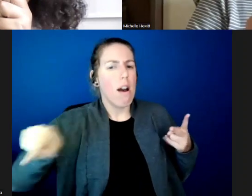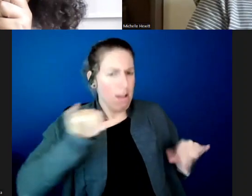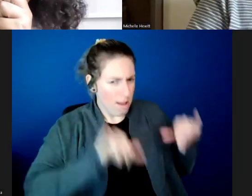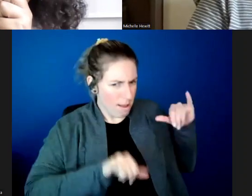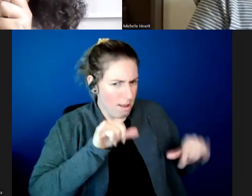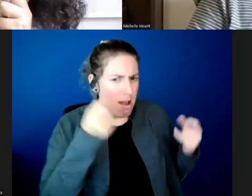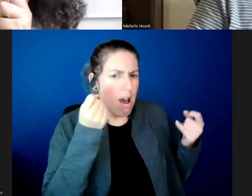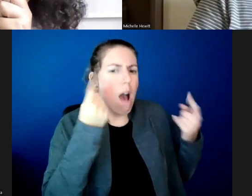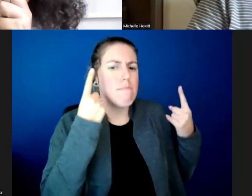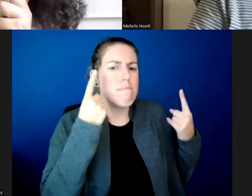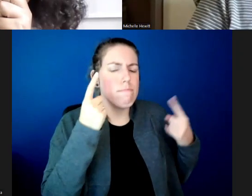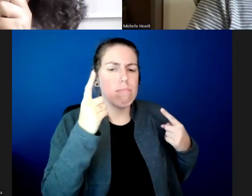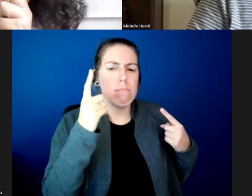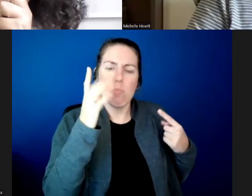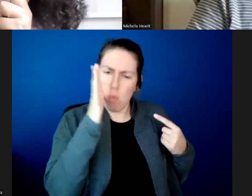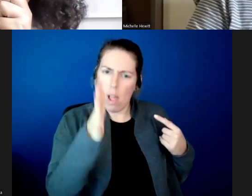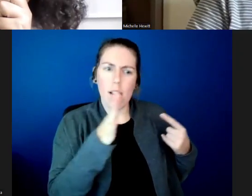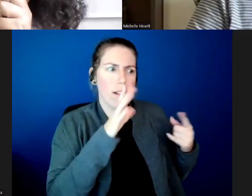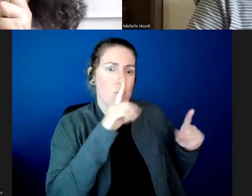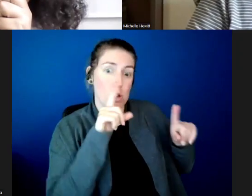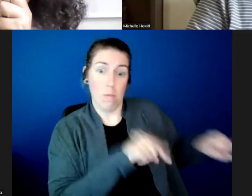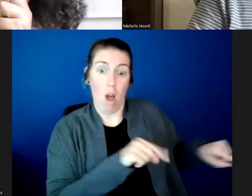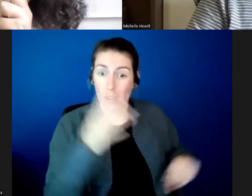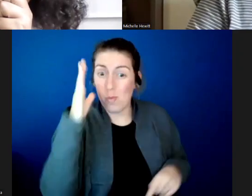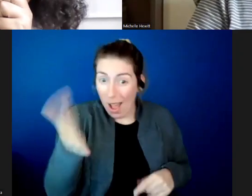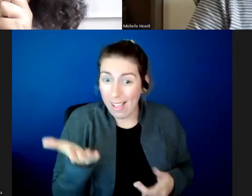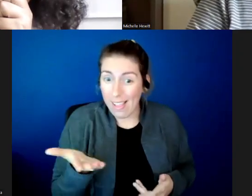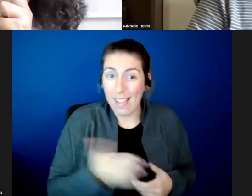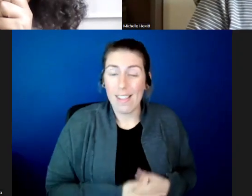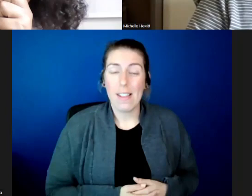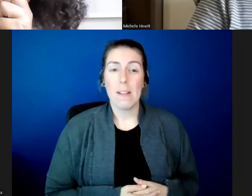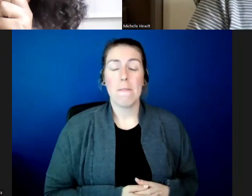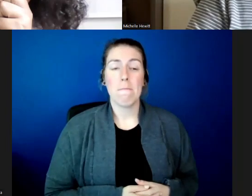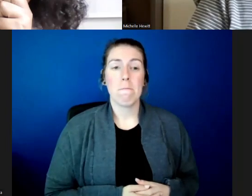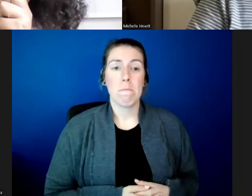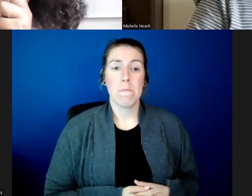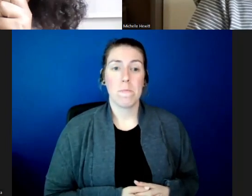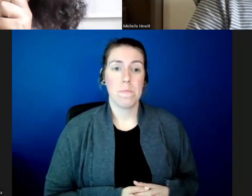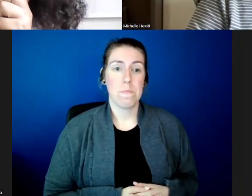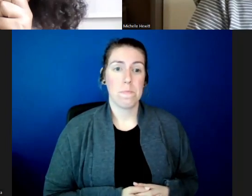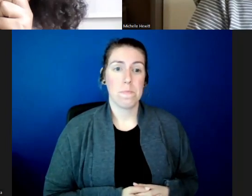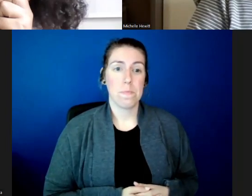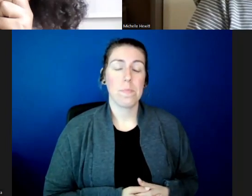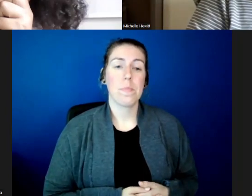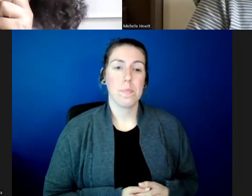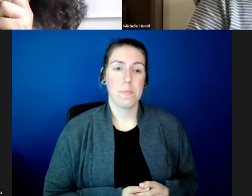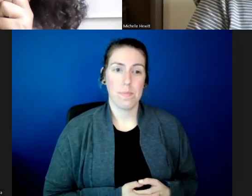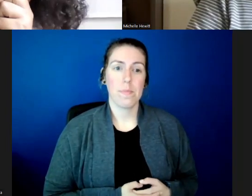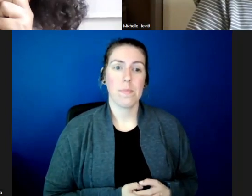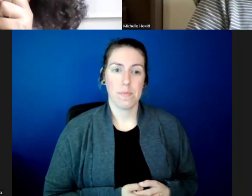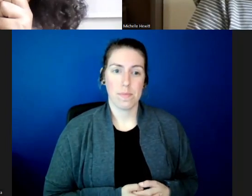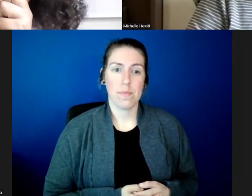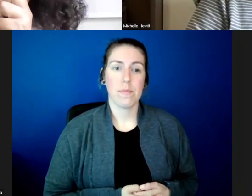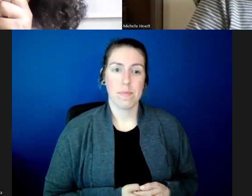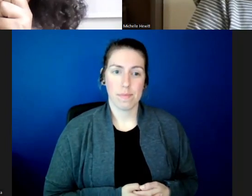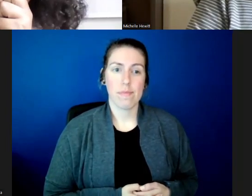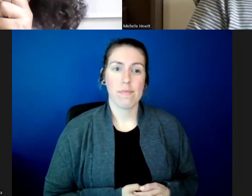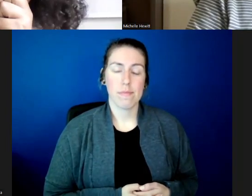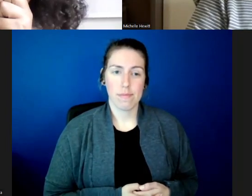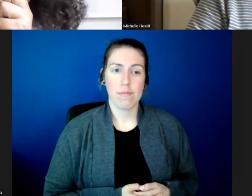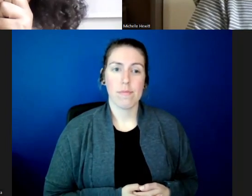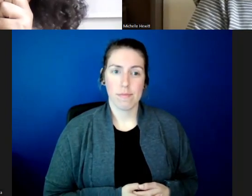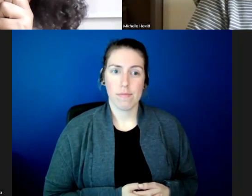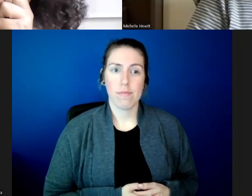it will trigger the response into them. And I have to say, it's not something that sits well with me. I believe